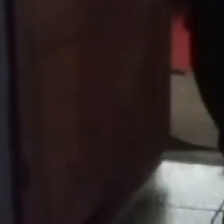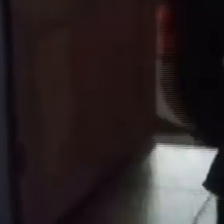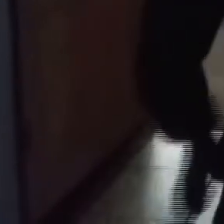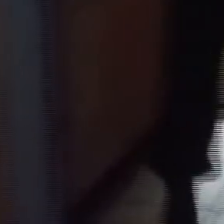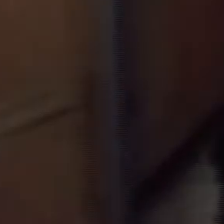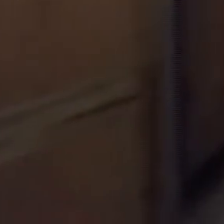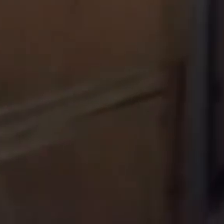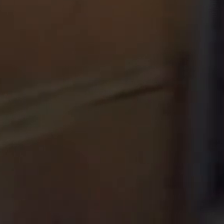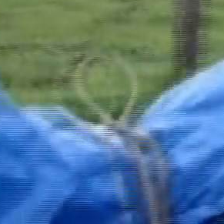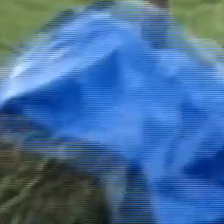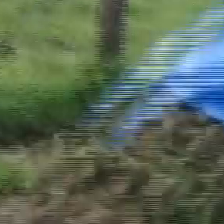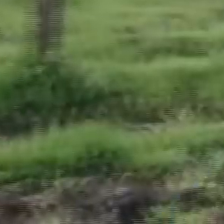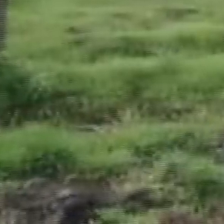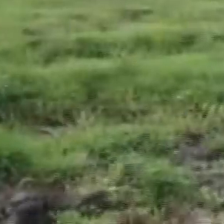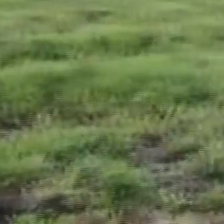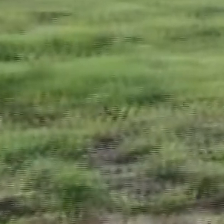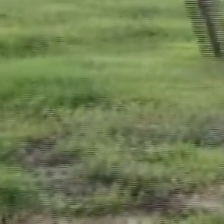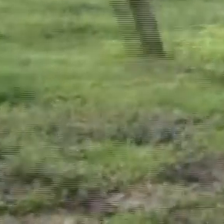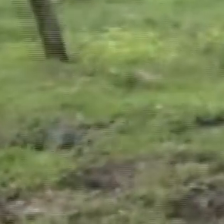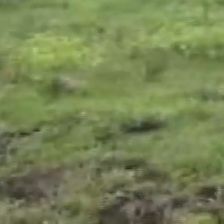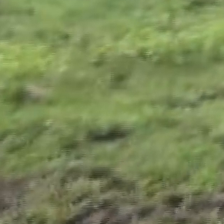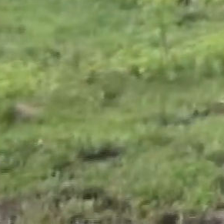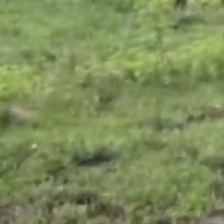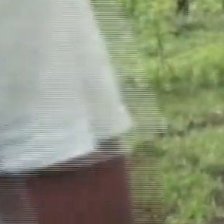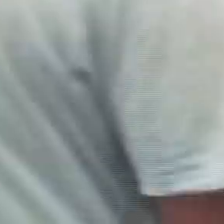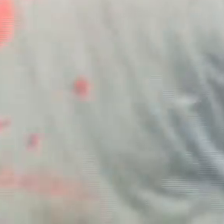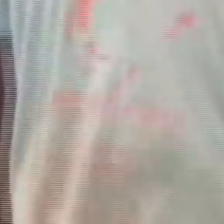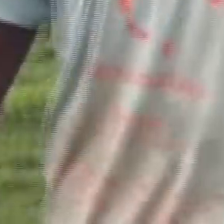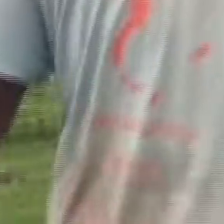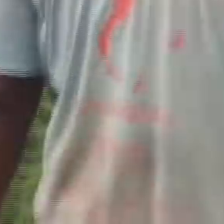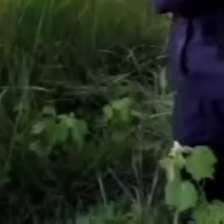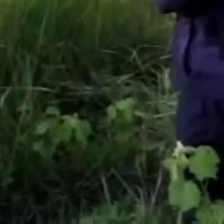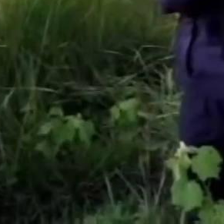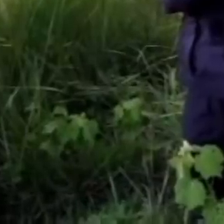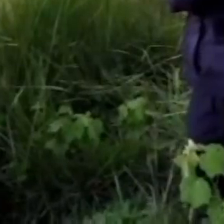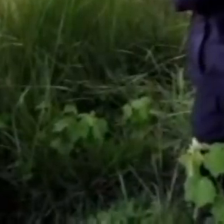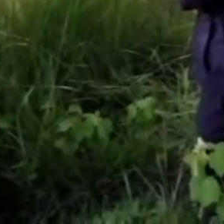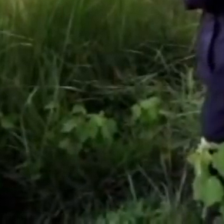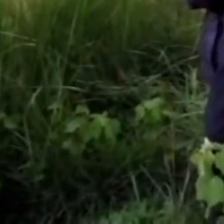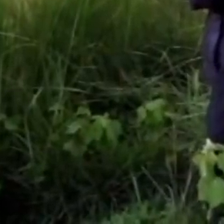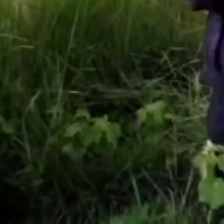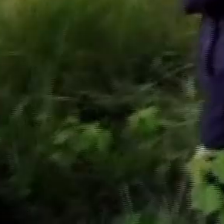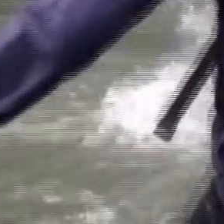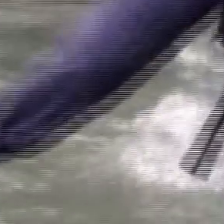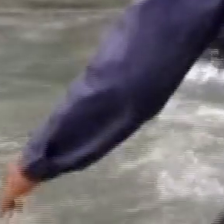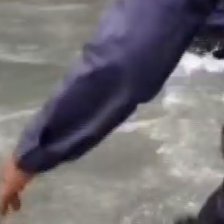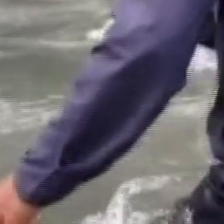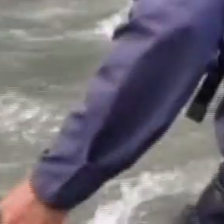the following categories: reduction of overall crime by 9%, reduction of serious crime by